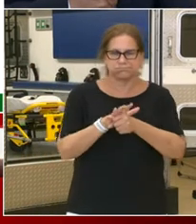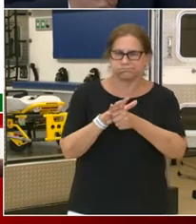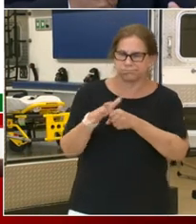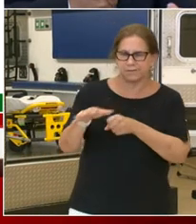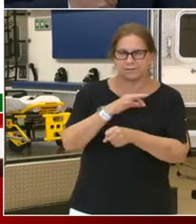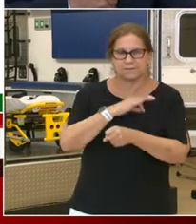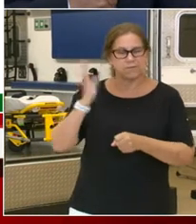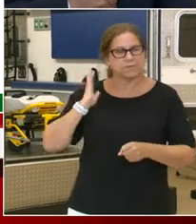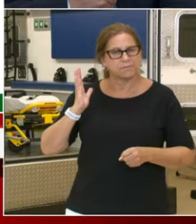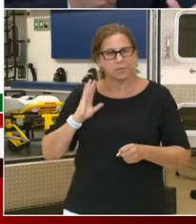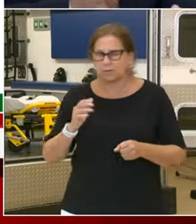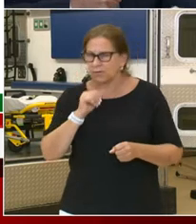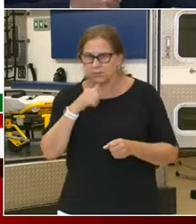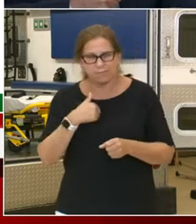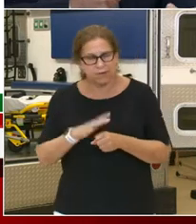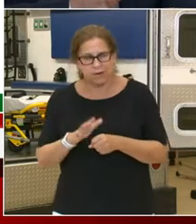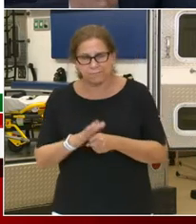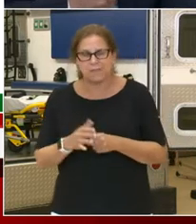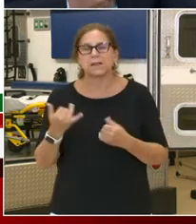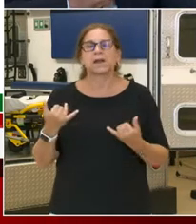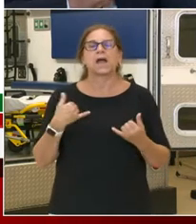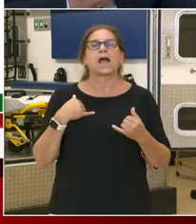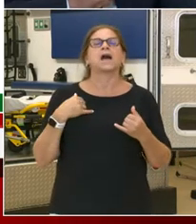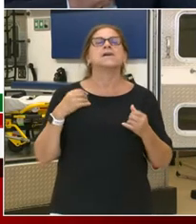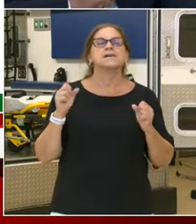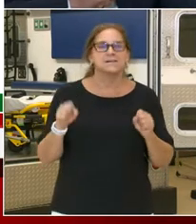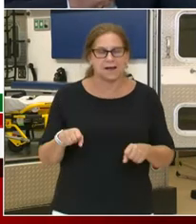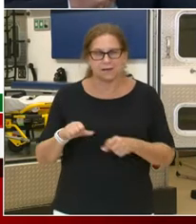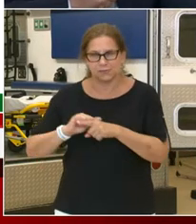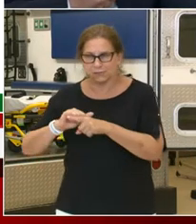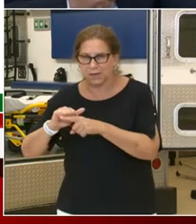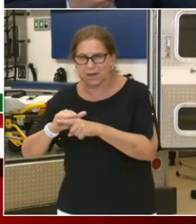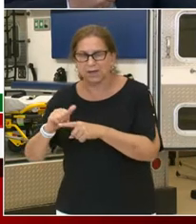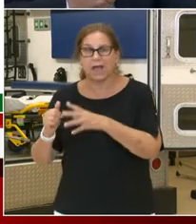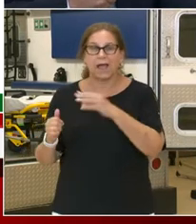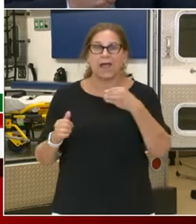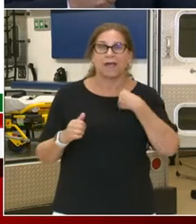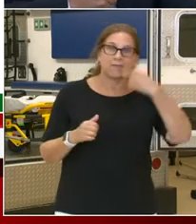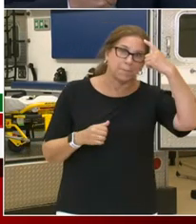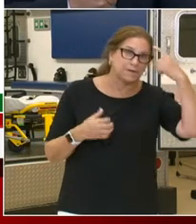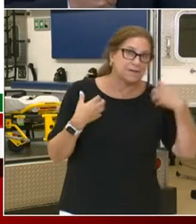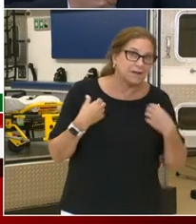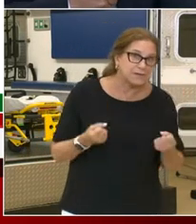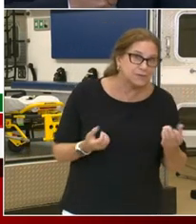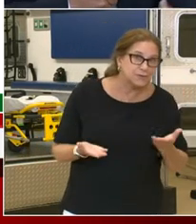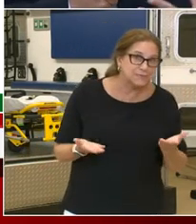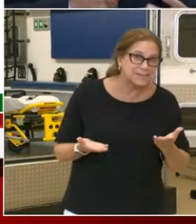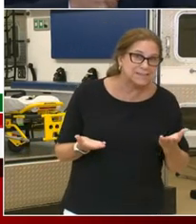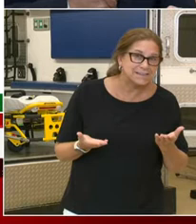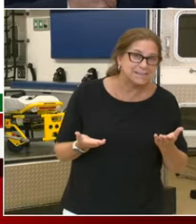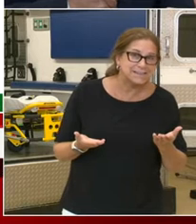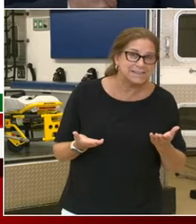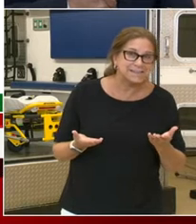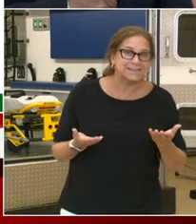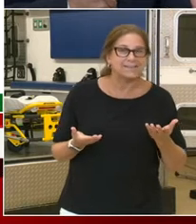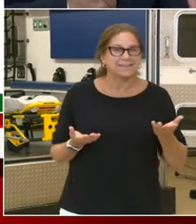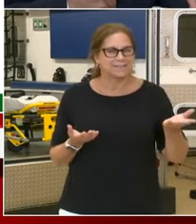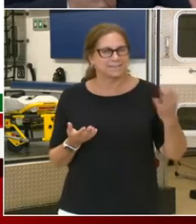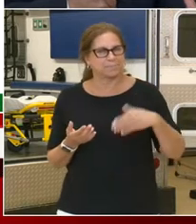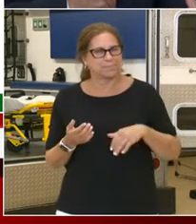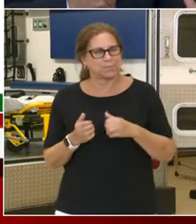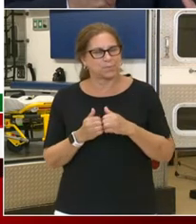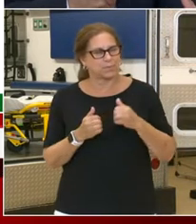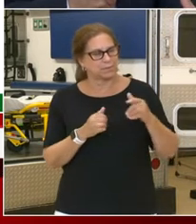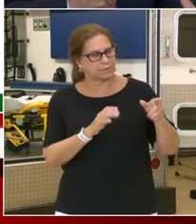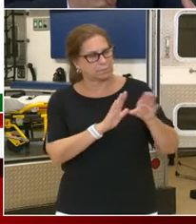mental health providers, and that's important. We've heard that from our students and our families. And then we'll have additional teachers that